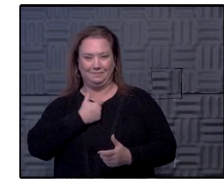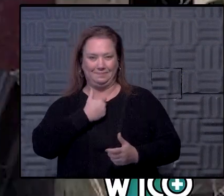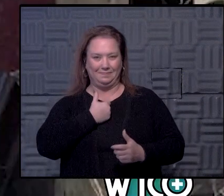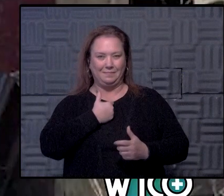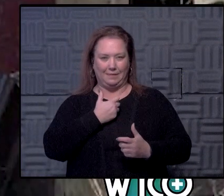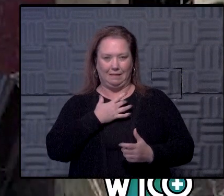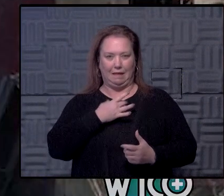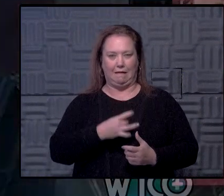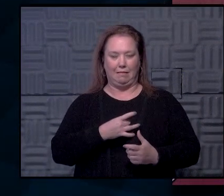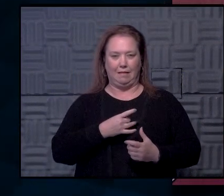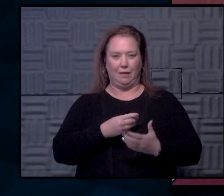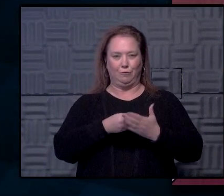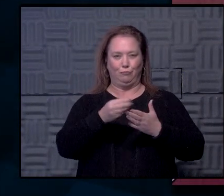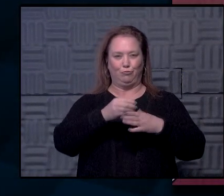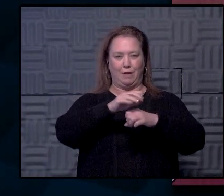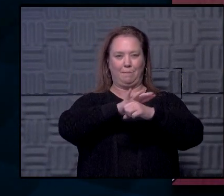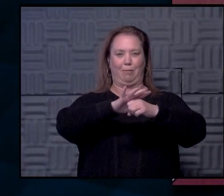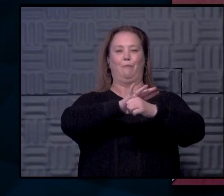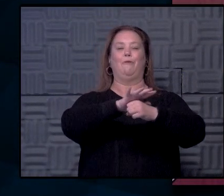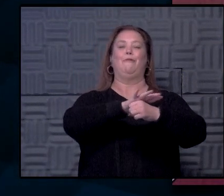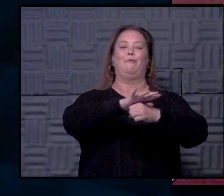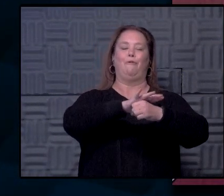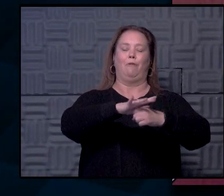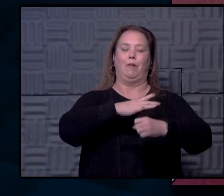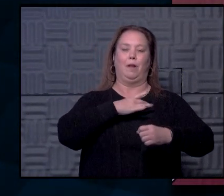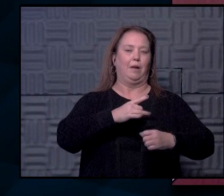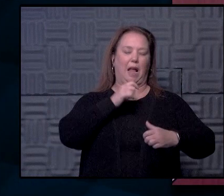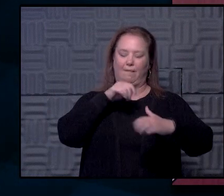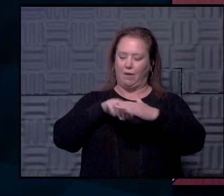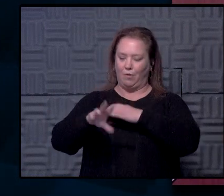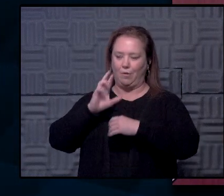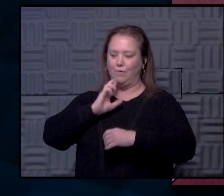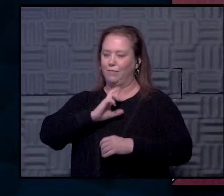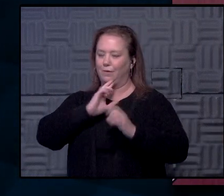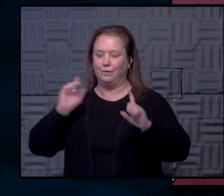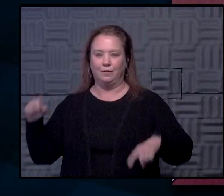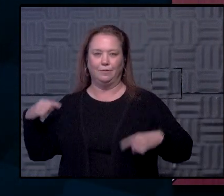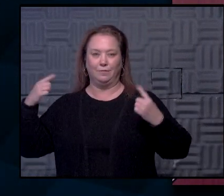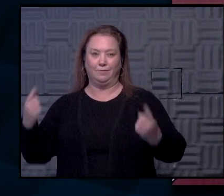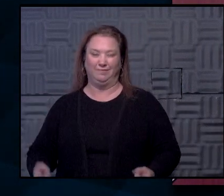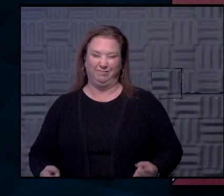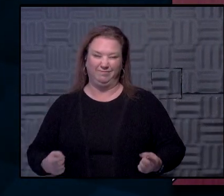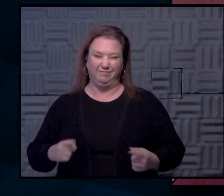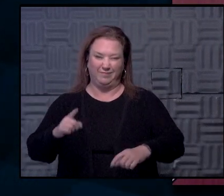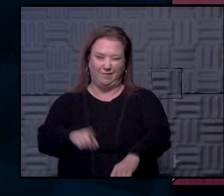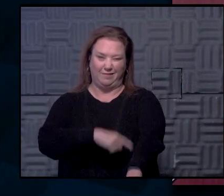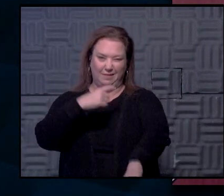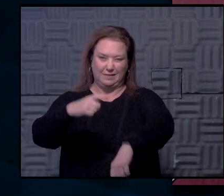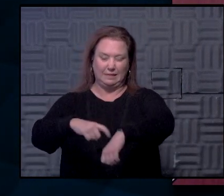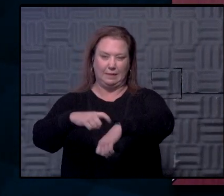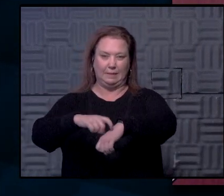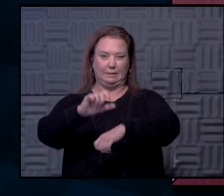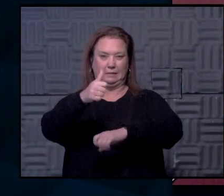shop local and works hard to shop local. And I haven't been into many restaurants in the last very long period of time, 10 months or whatever it